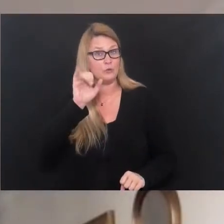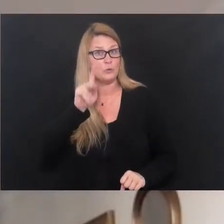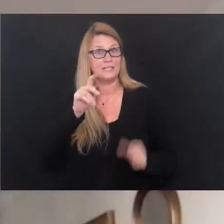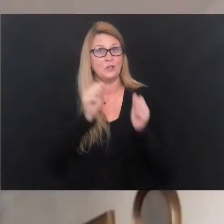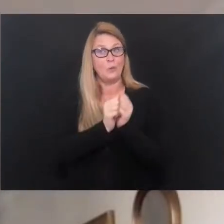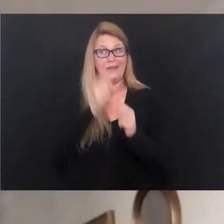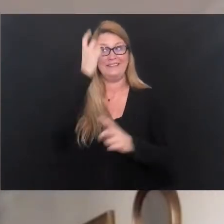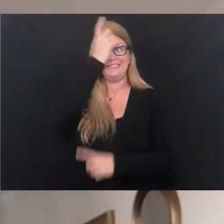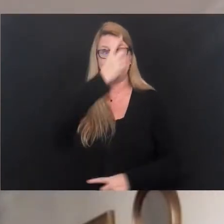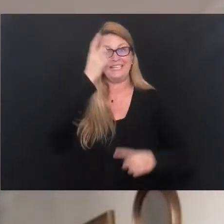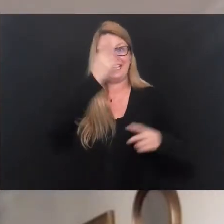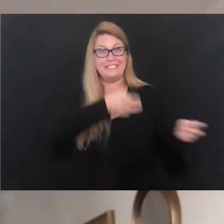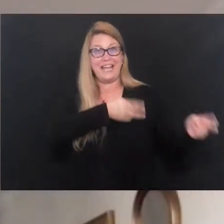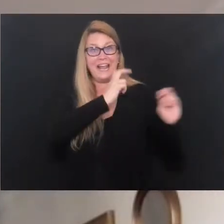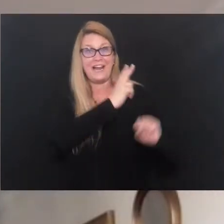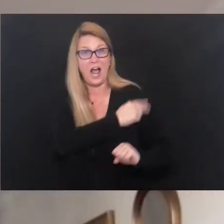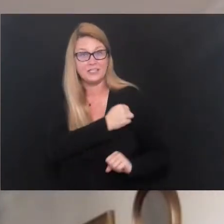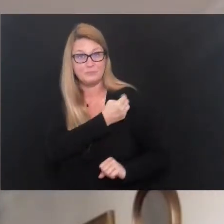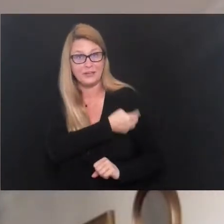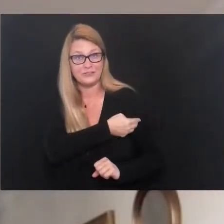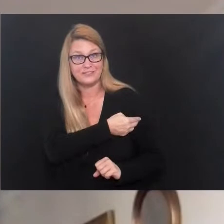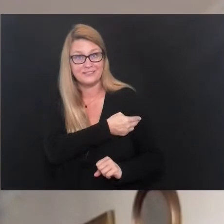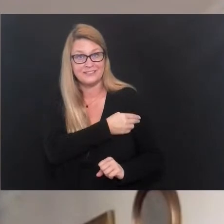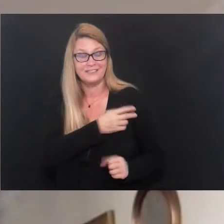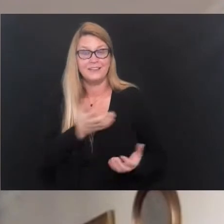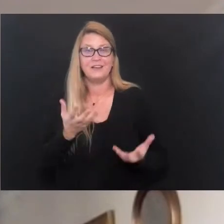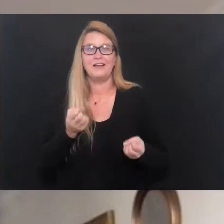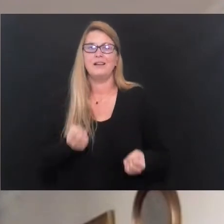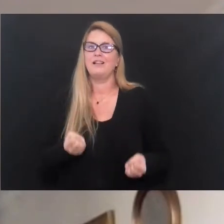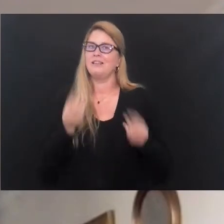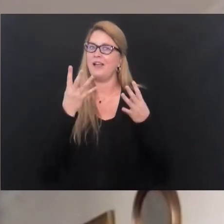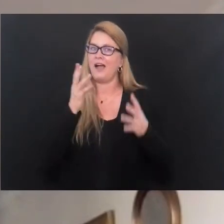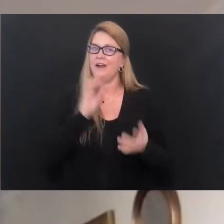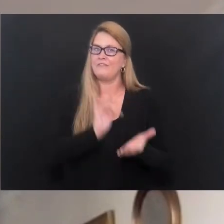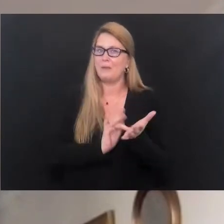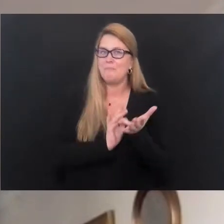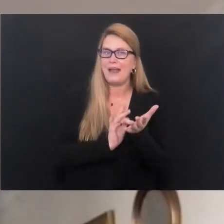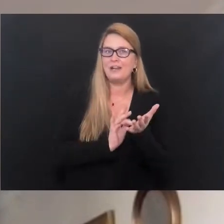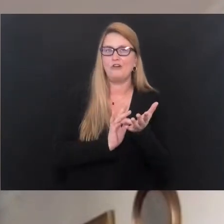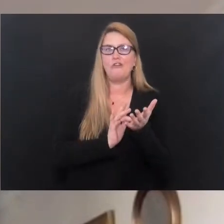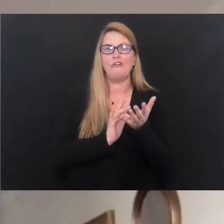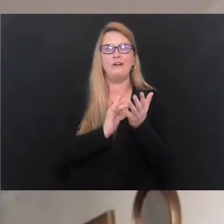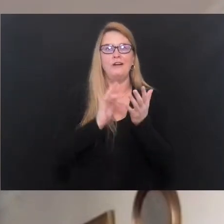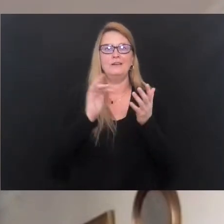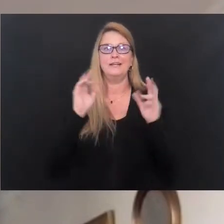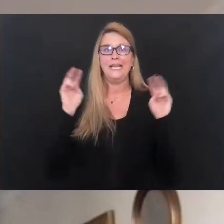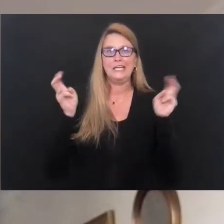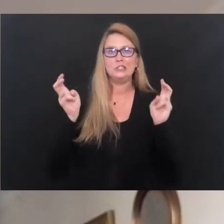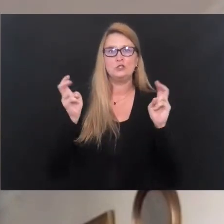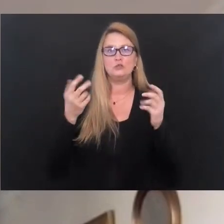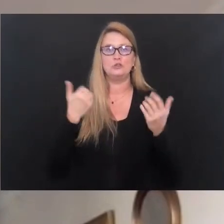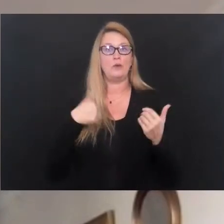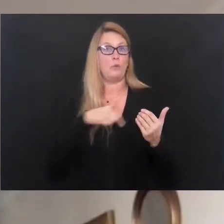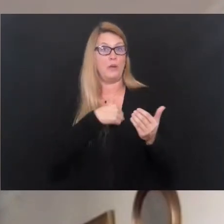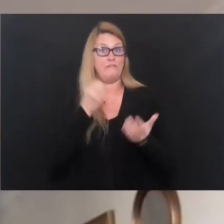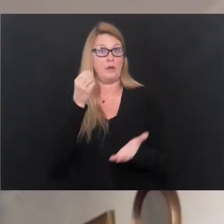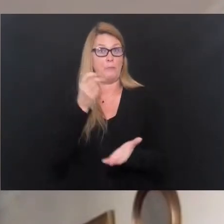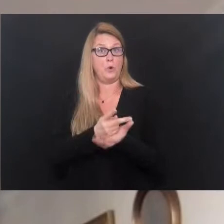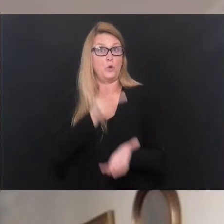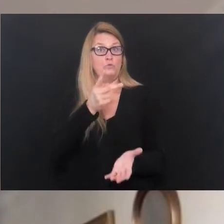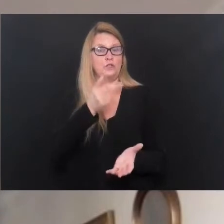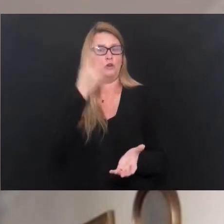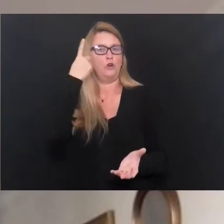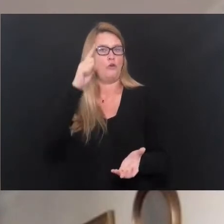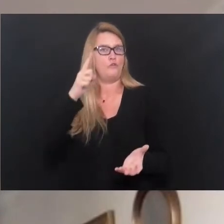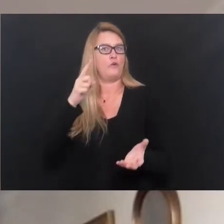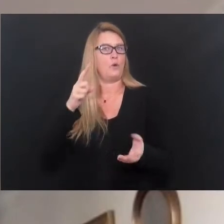and hospitalization, including in many of the medical pre-existing conditions that the governor has okayed for us to